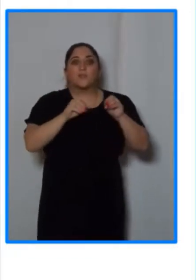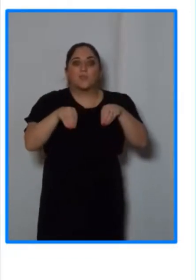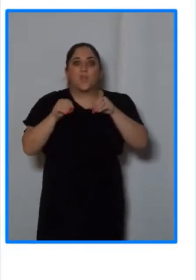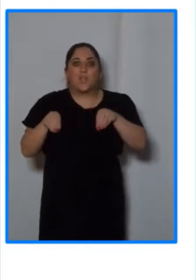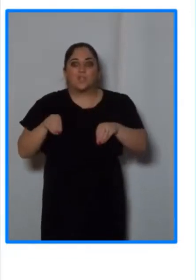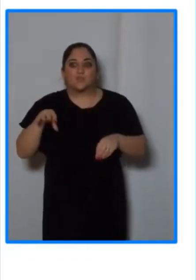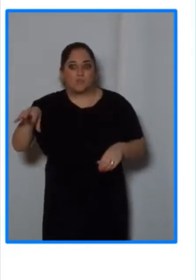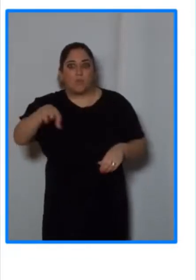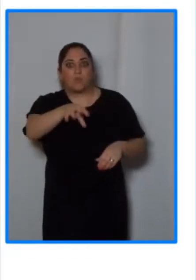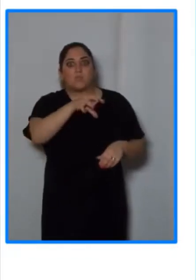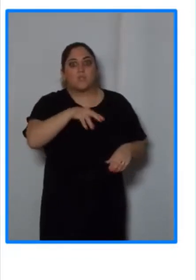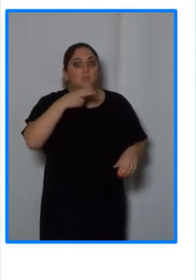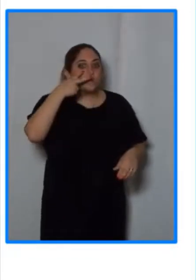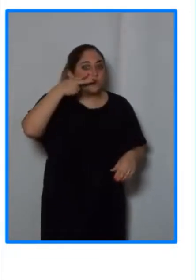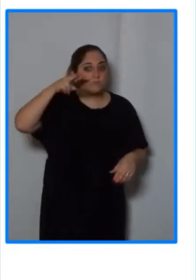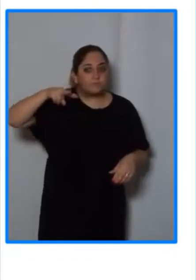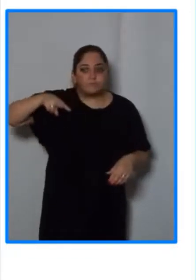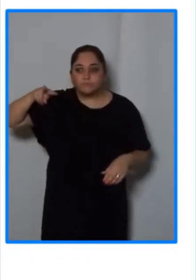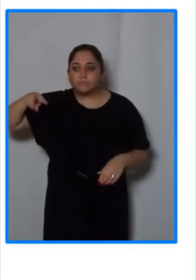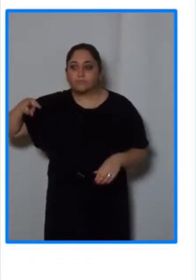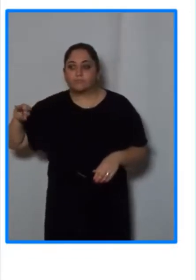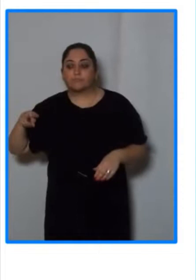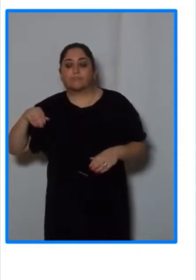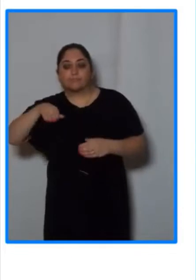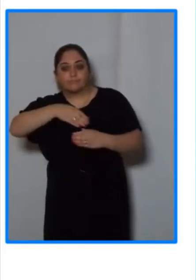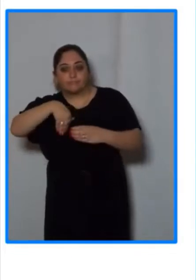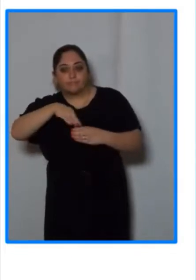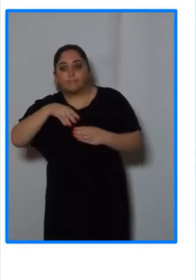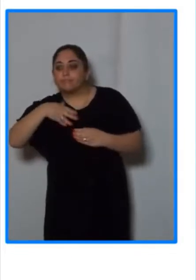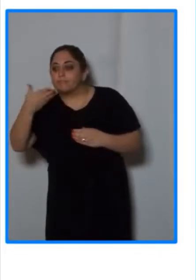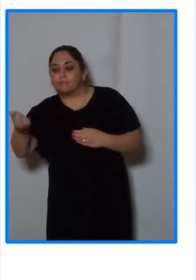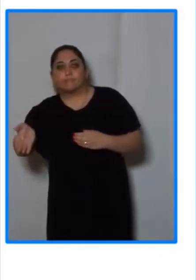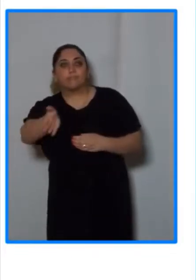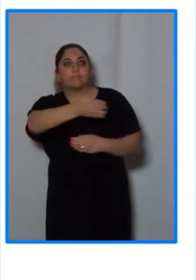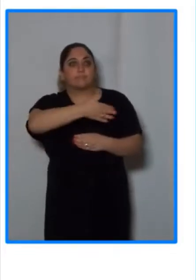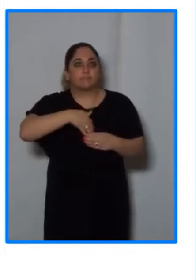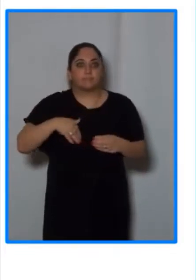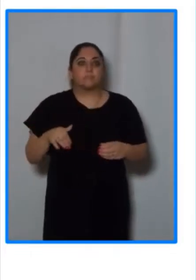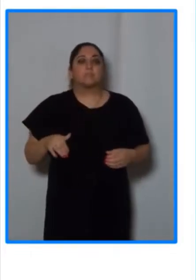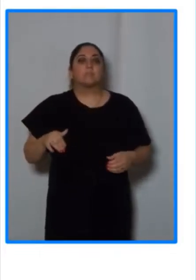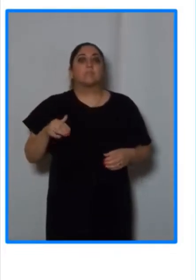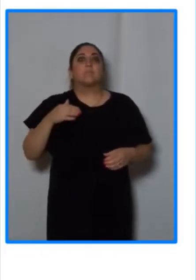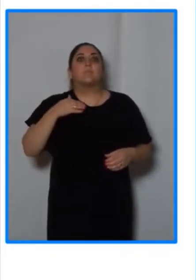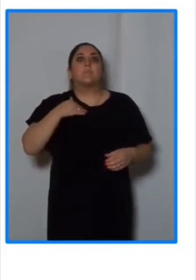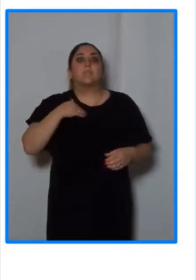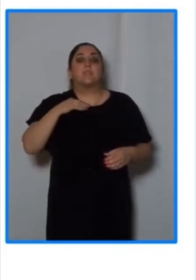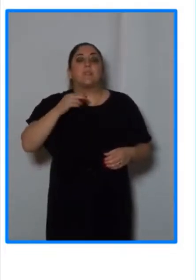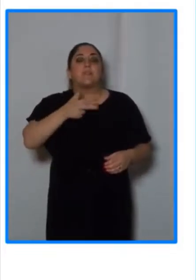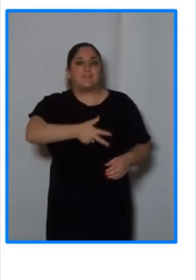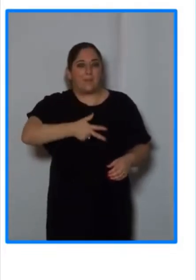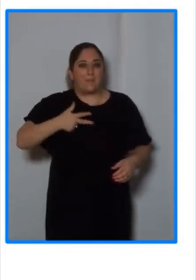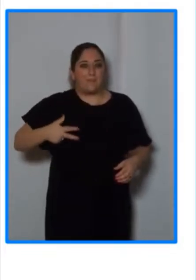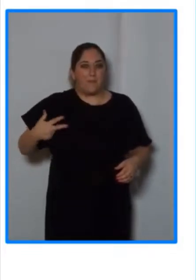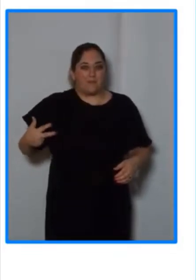automated accessibility monitoring, both internally and externally. I'm indeed placed in Copenhagen, and